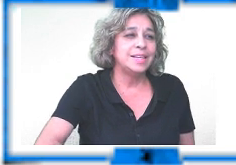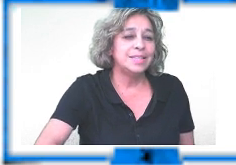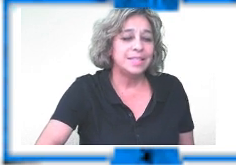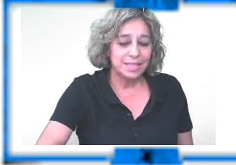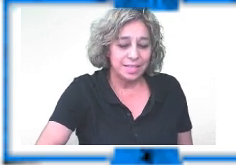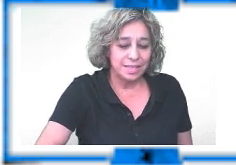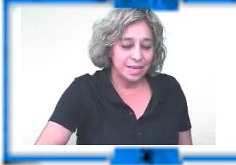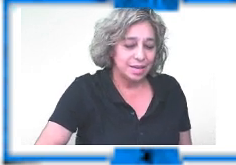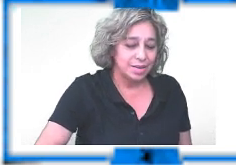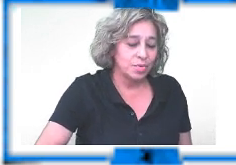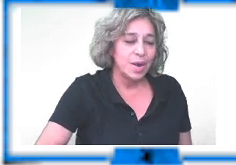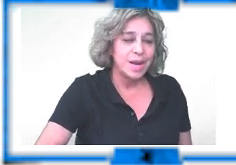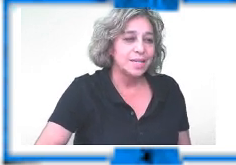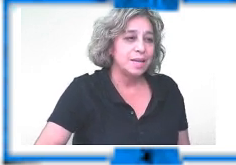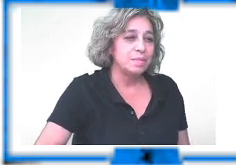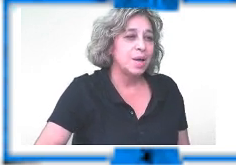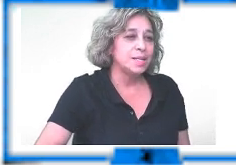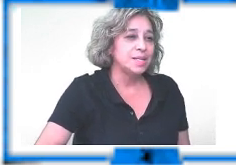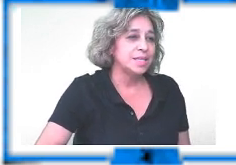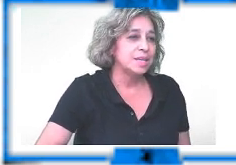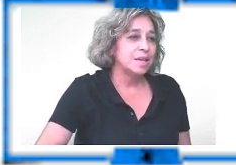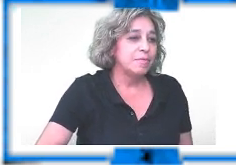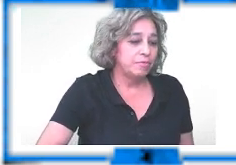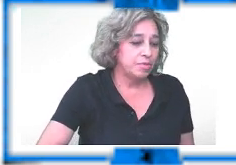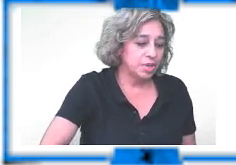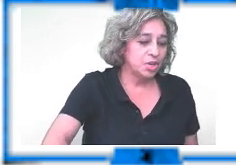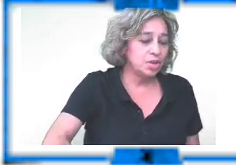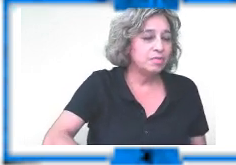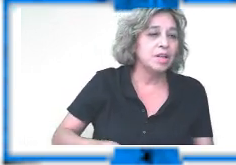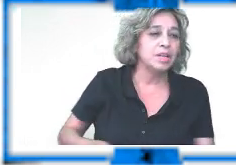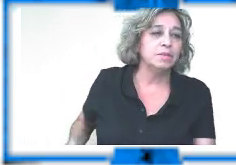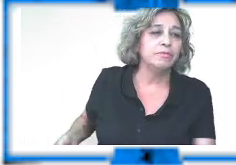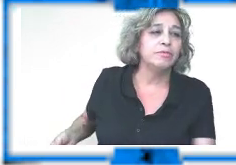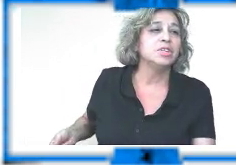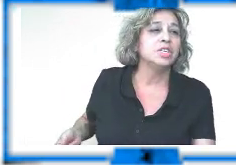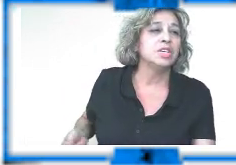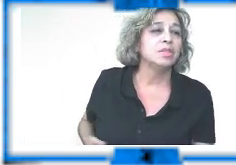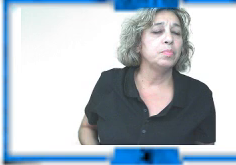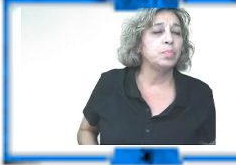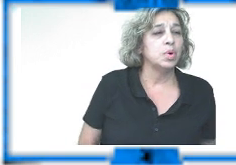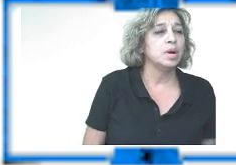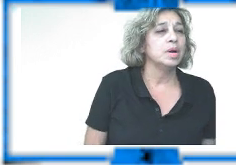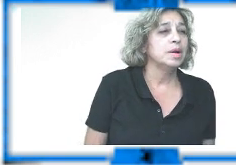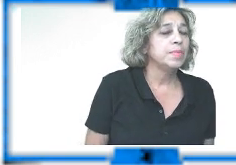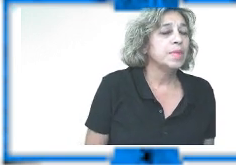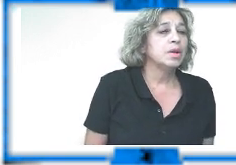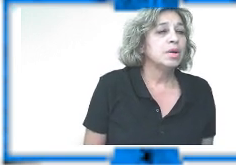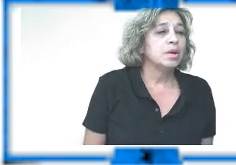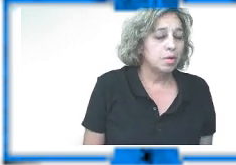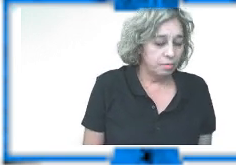that this is great in politics. For the good of all, first the poor,